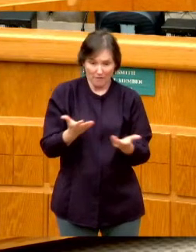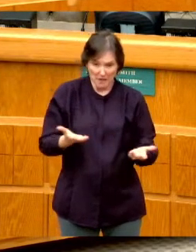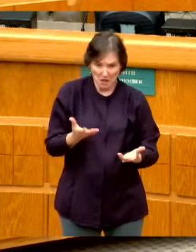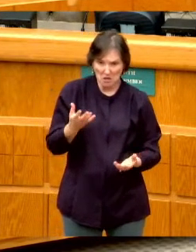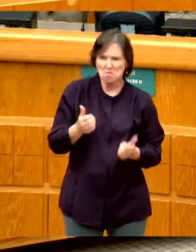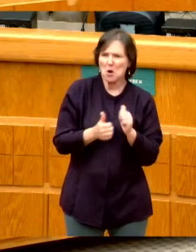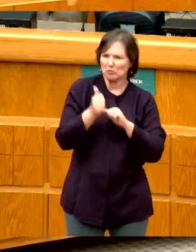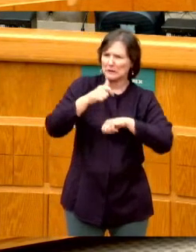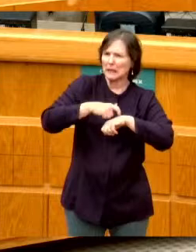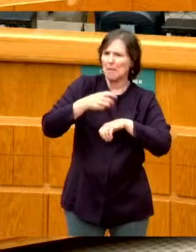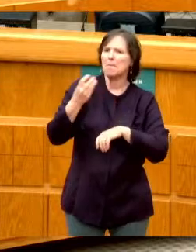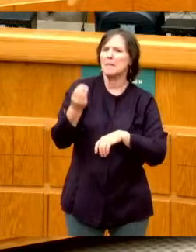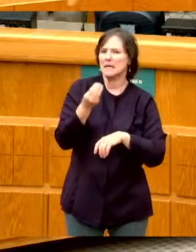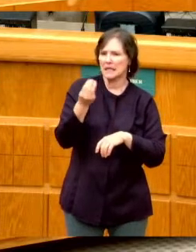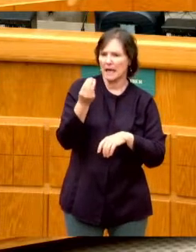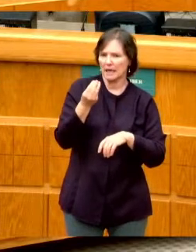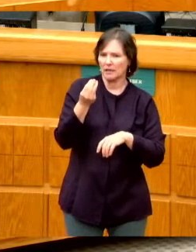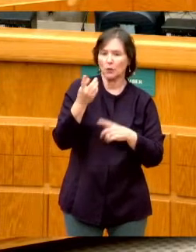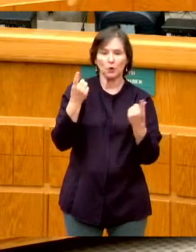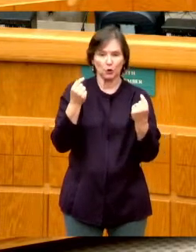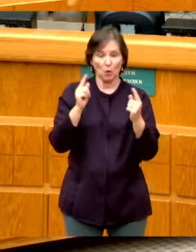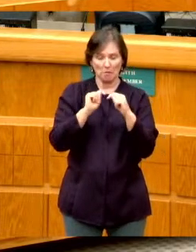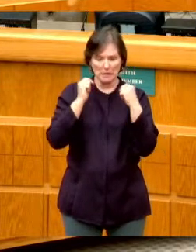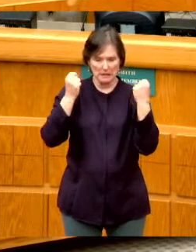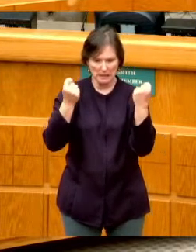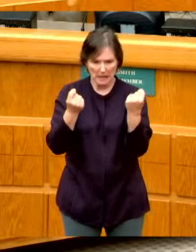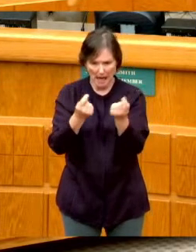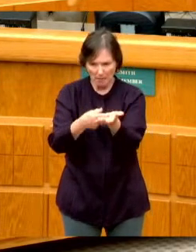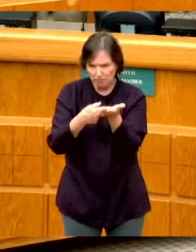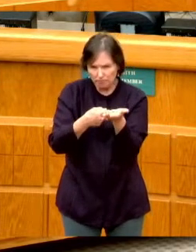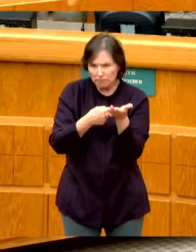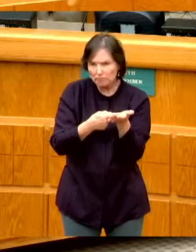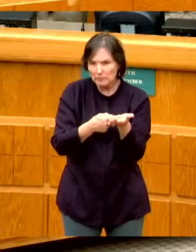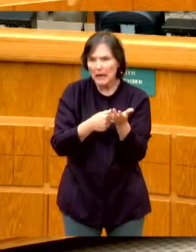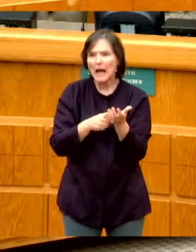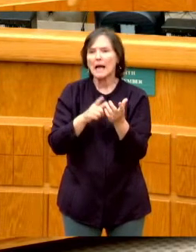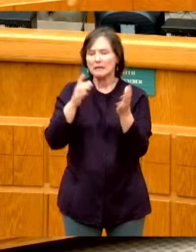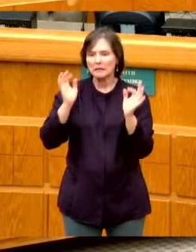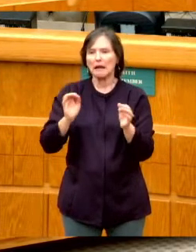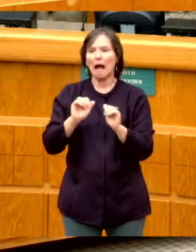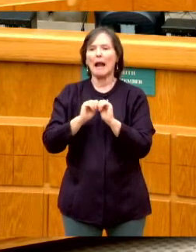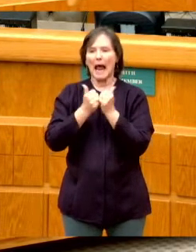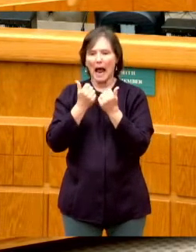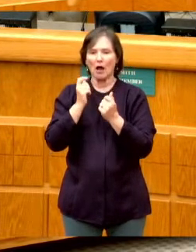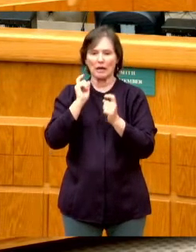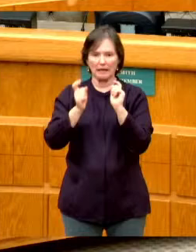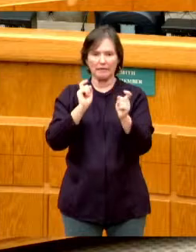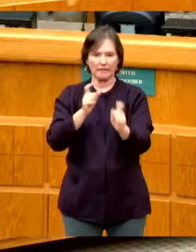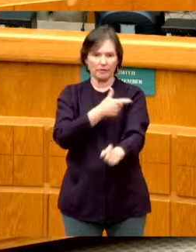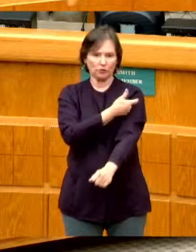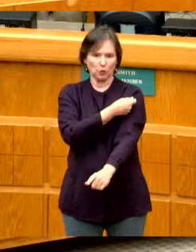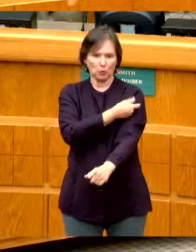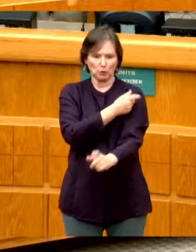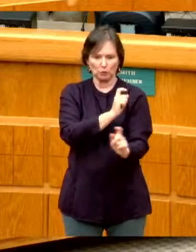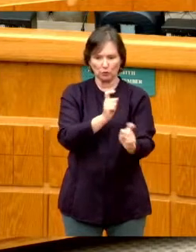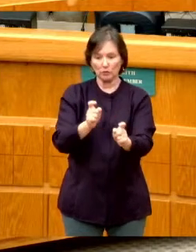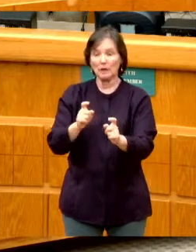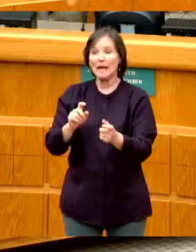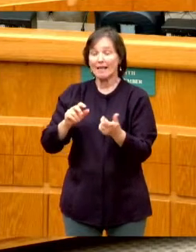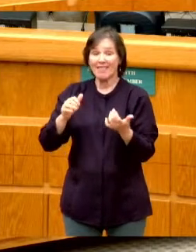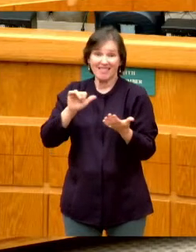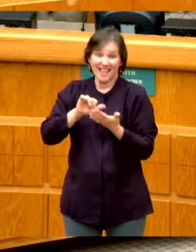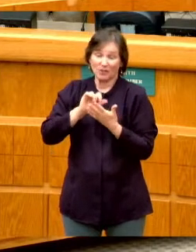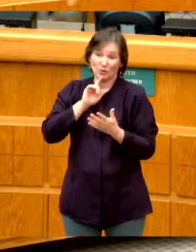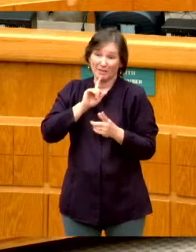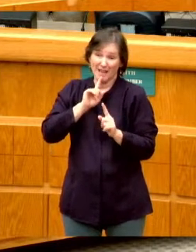best disseminate that. So that's really the best answer, is that we wait every week